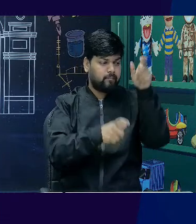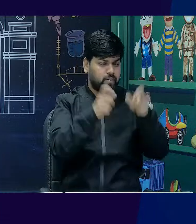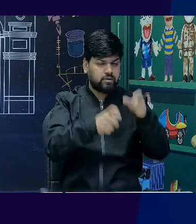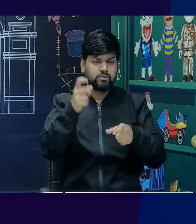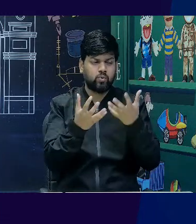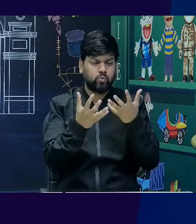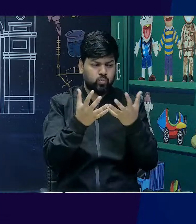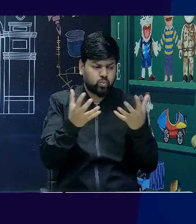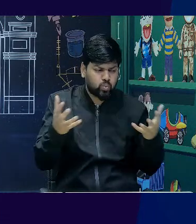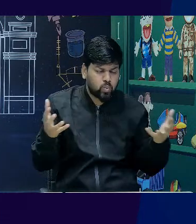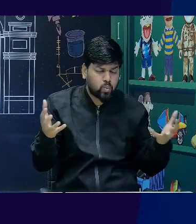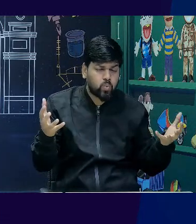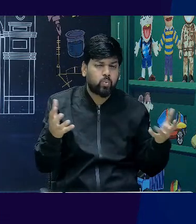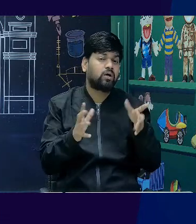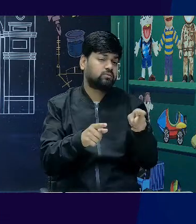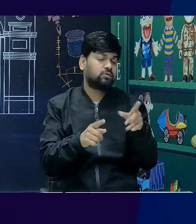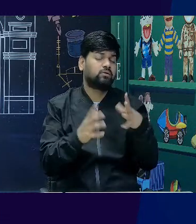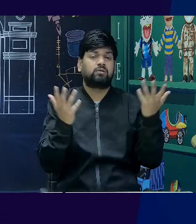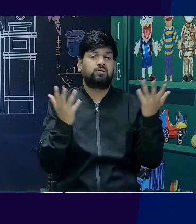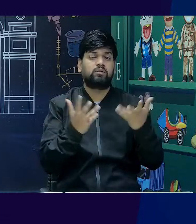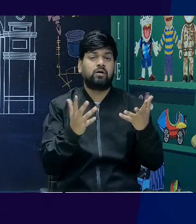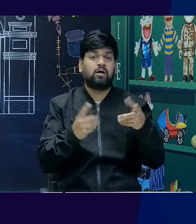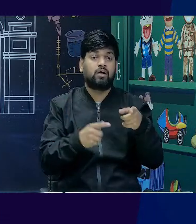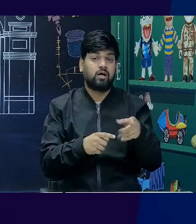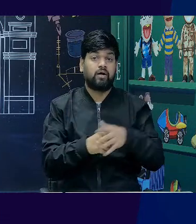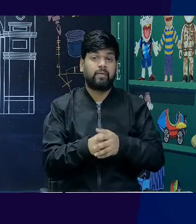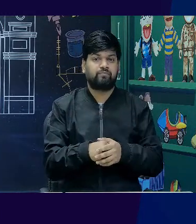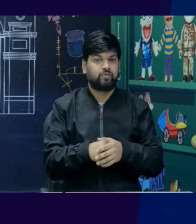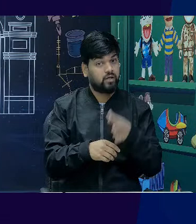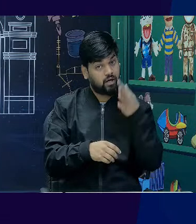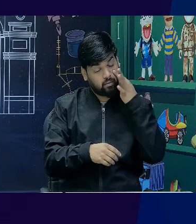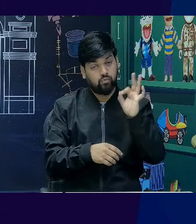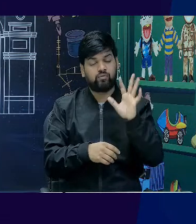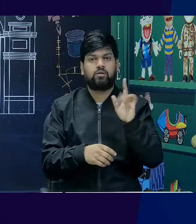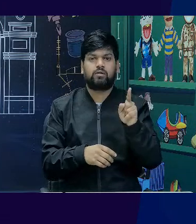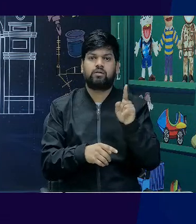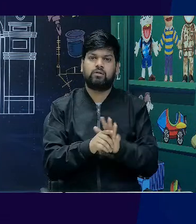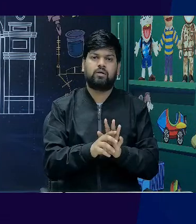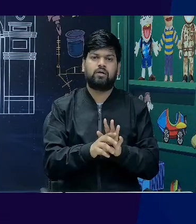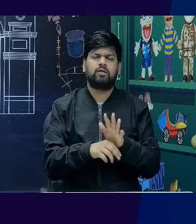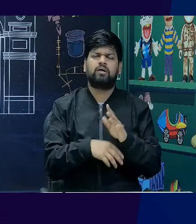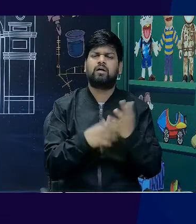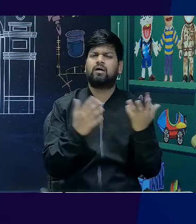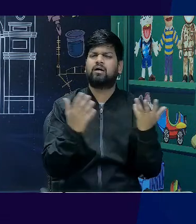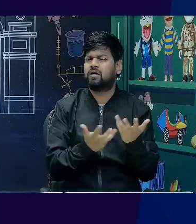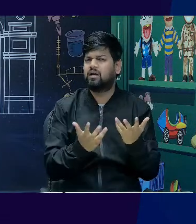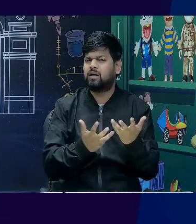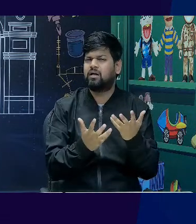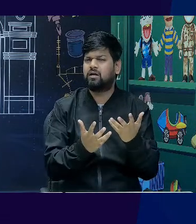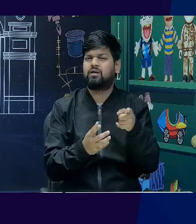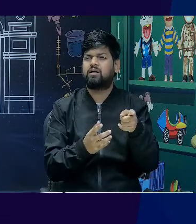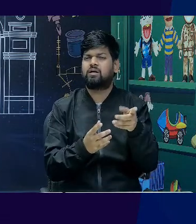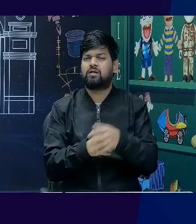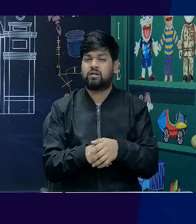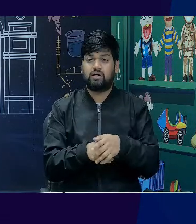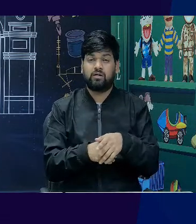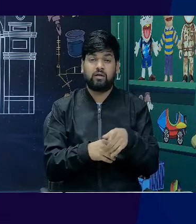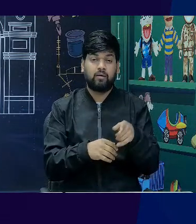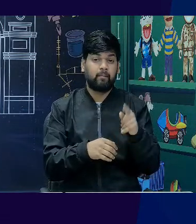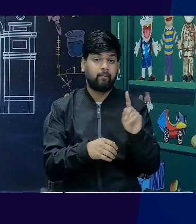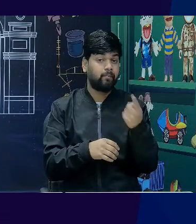the demand and supply in the economy. So there are 2 important terms related to public goods. One